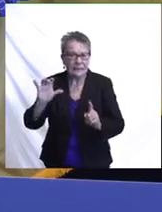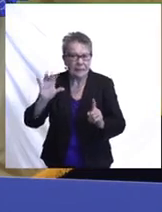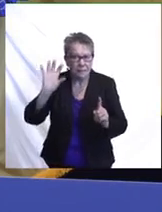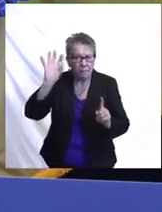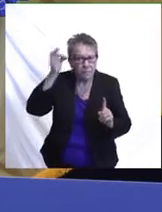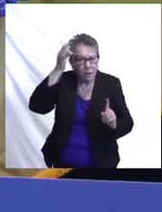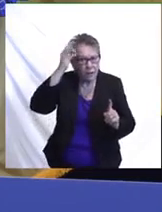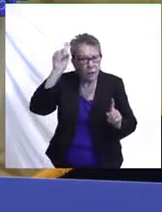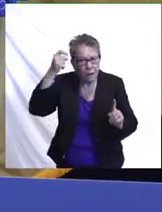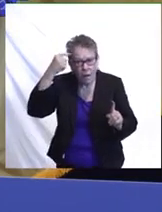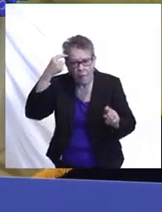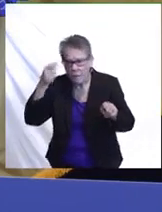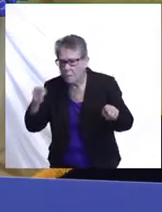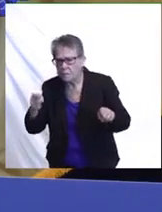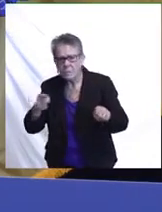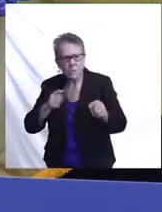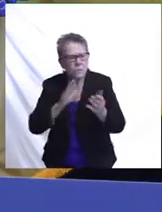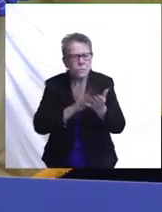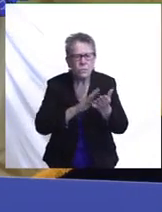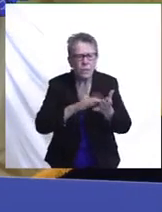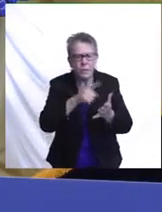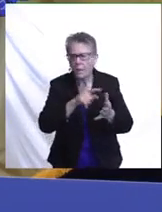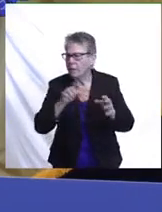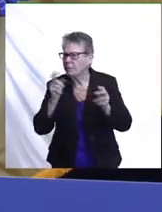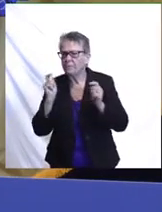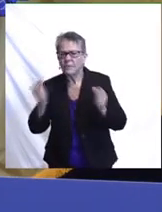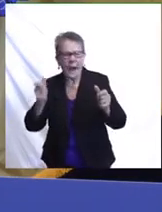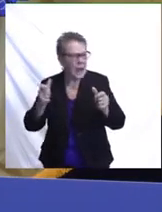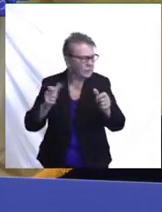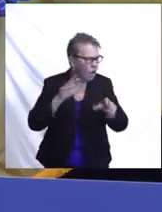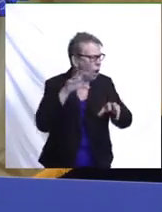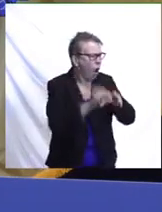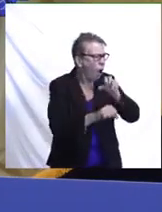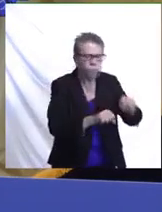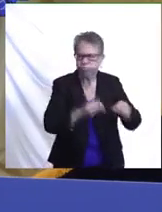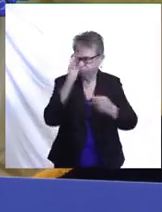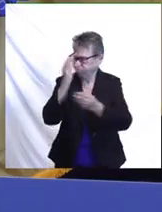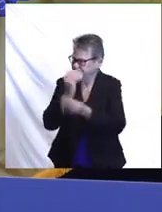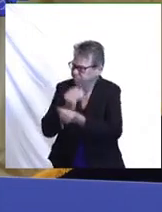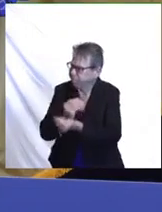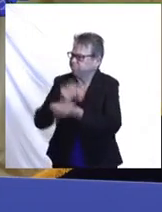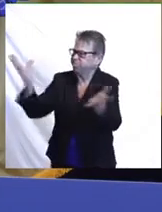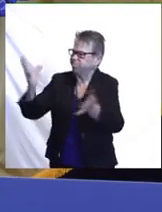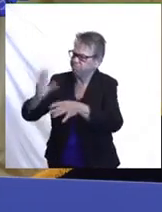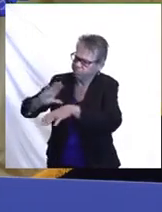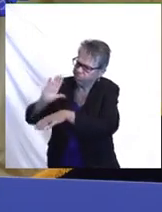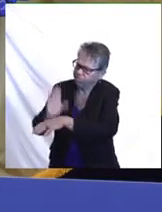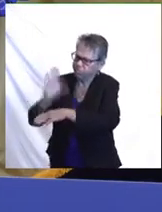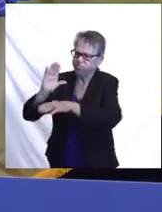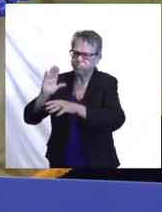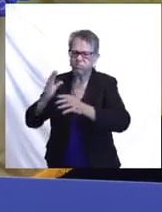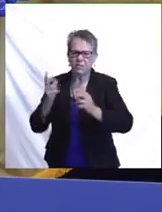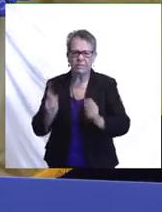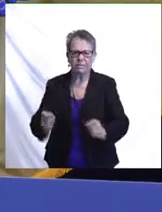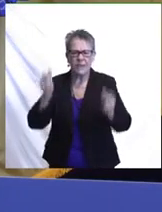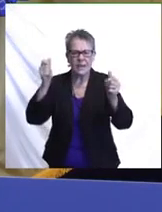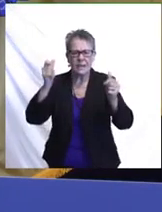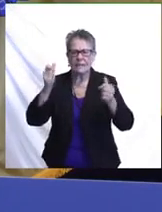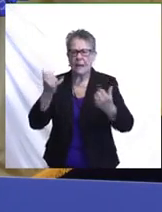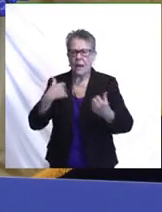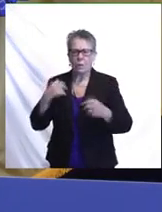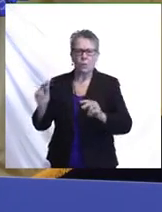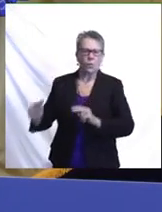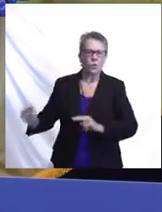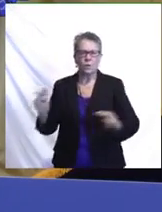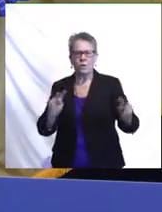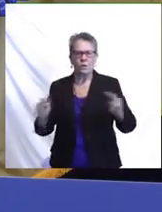so forthcoming to share this information on such a timely basis, so that we could actually start really monitoring these